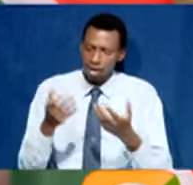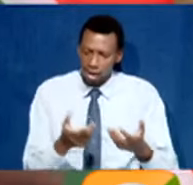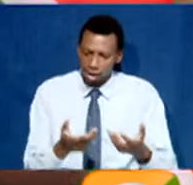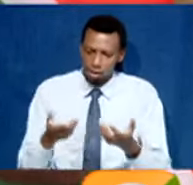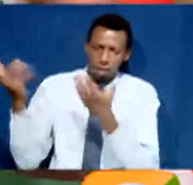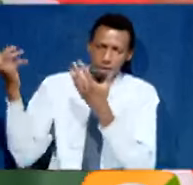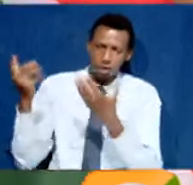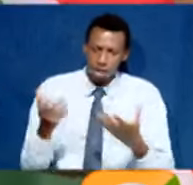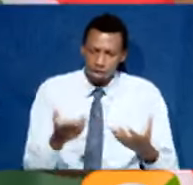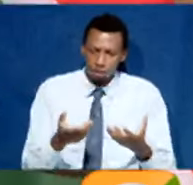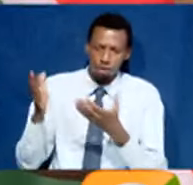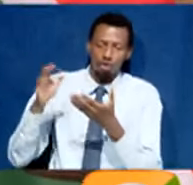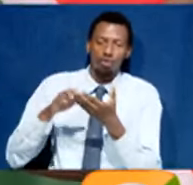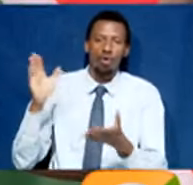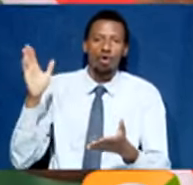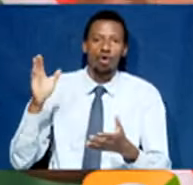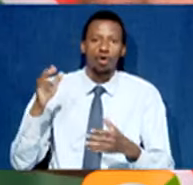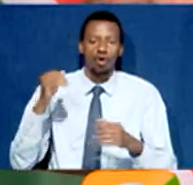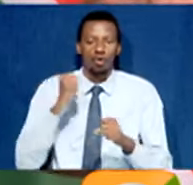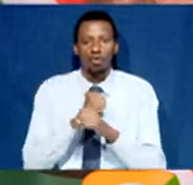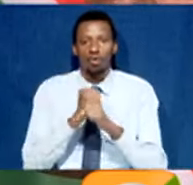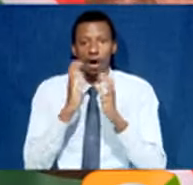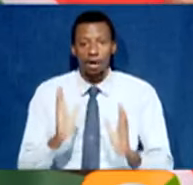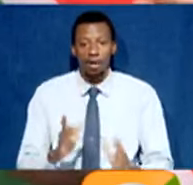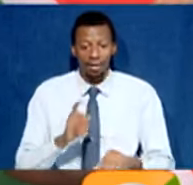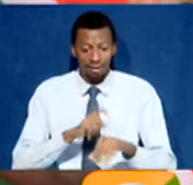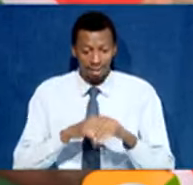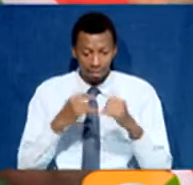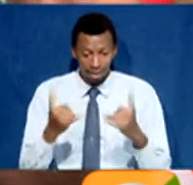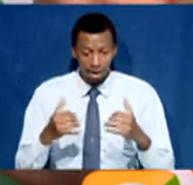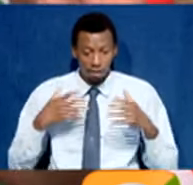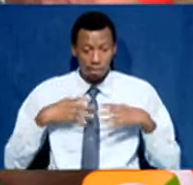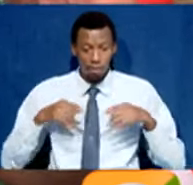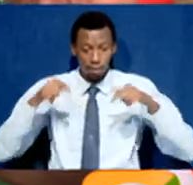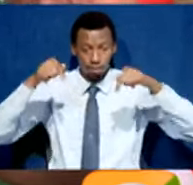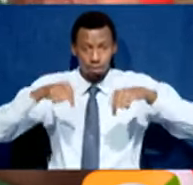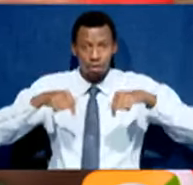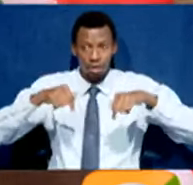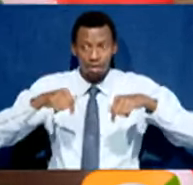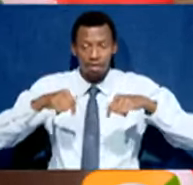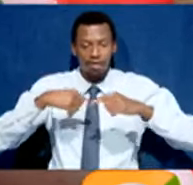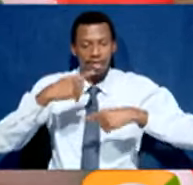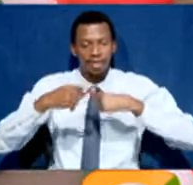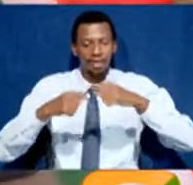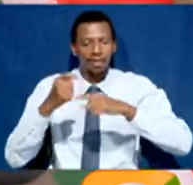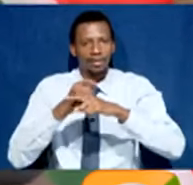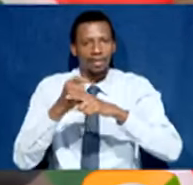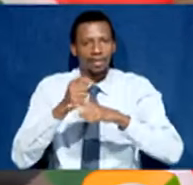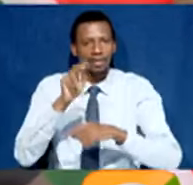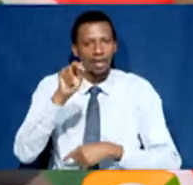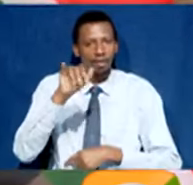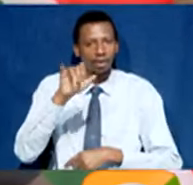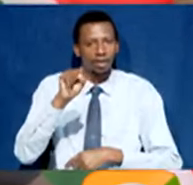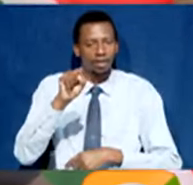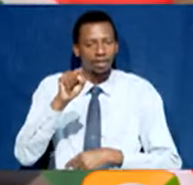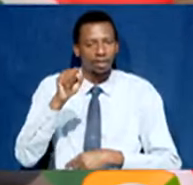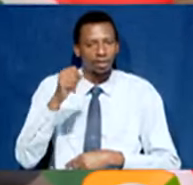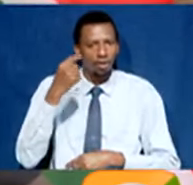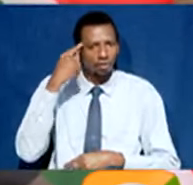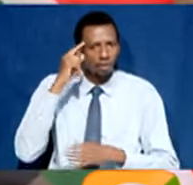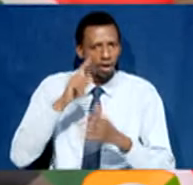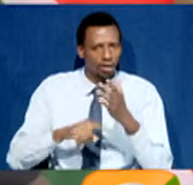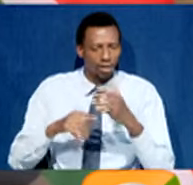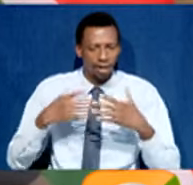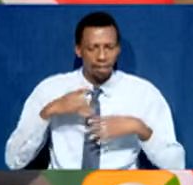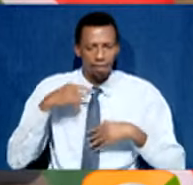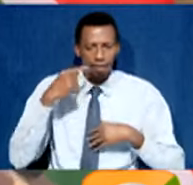here, there are people being trained in NYS today for people who are on the space